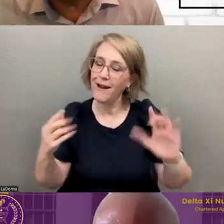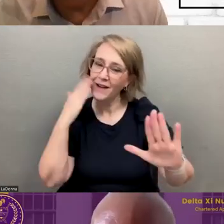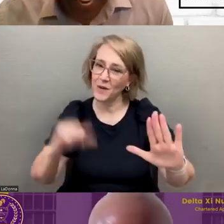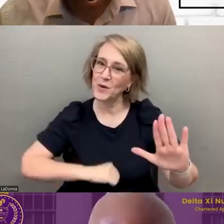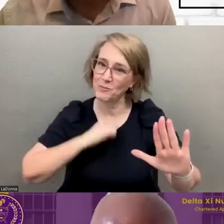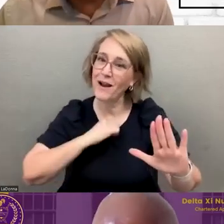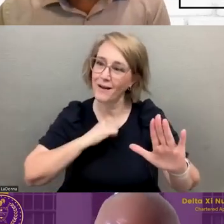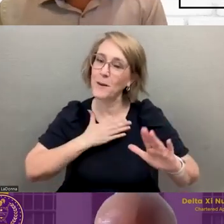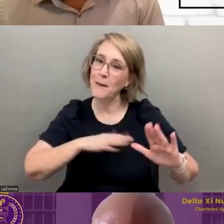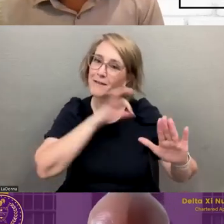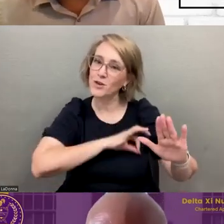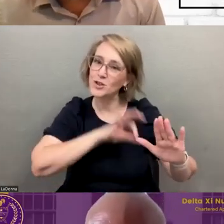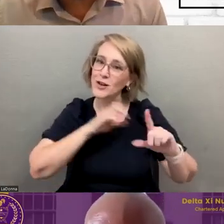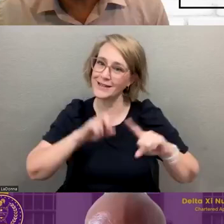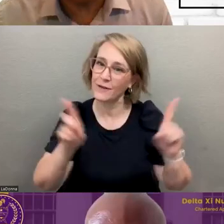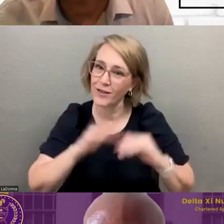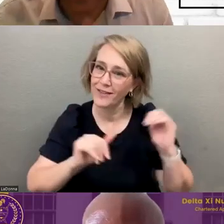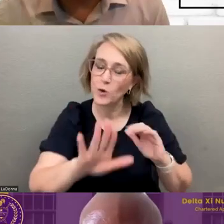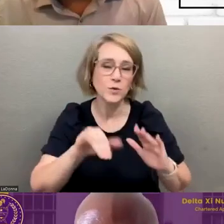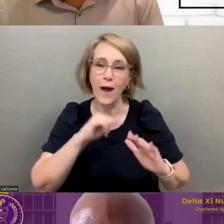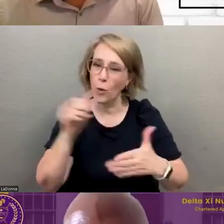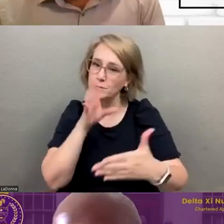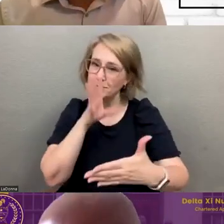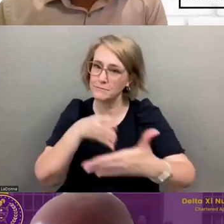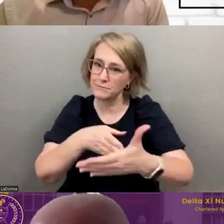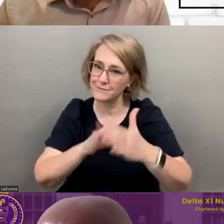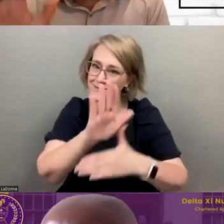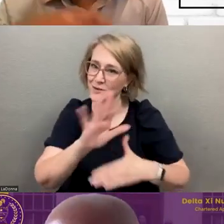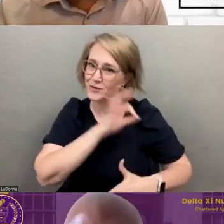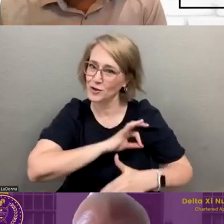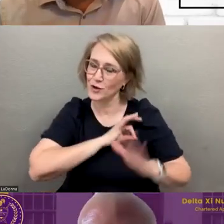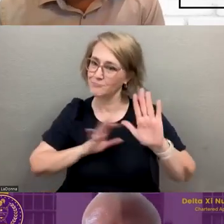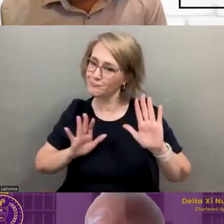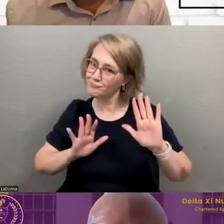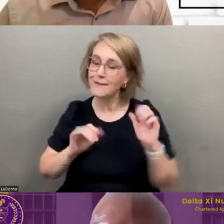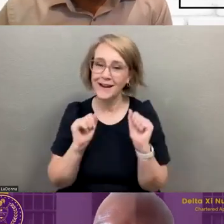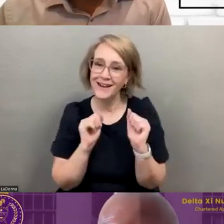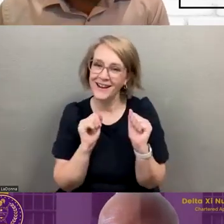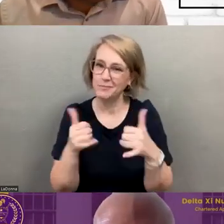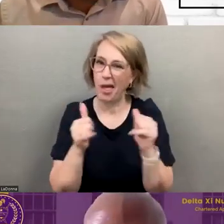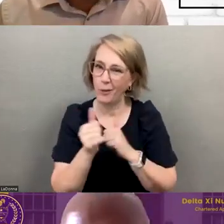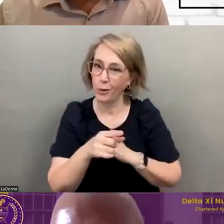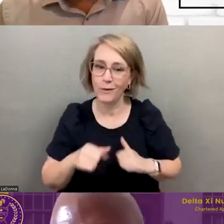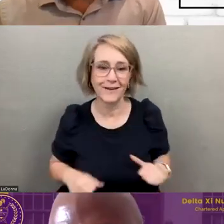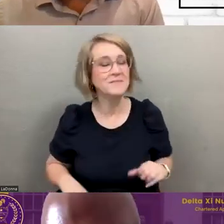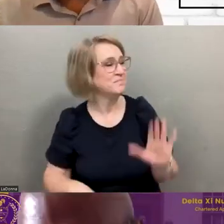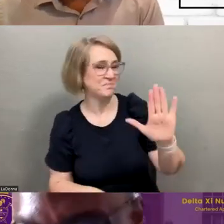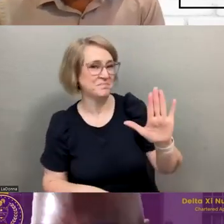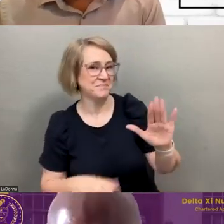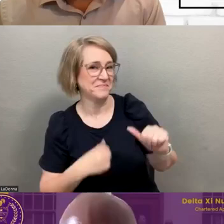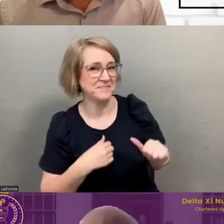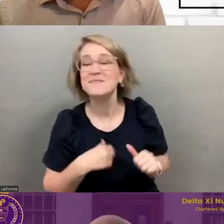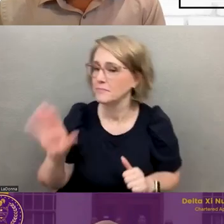member of it, and I would never say anything negative about it, sir. I'm just messing with you, just messing with you. But Well, I appreciate you, Brother Sams.